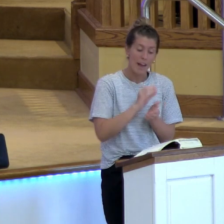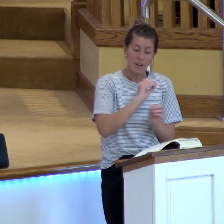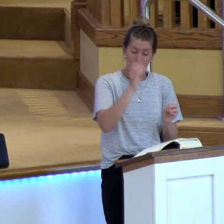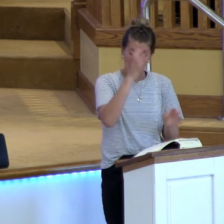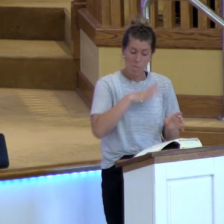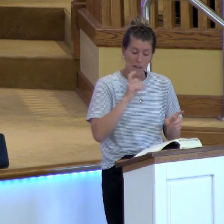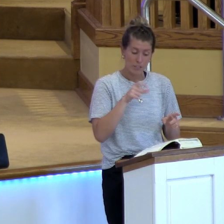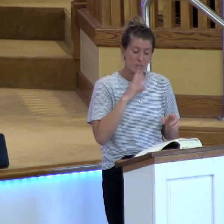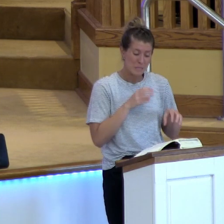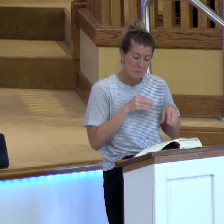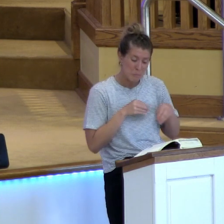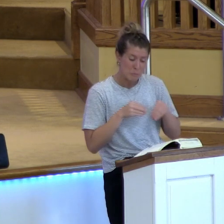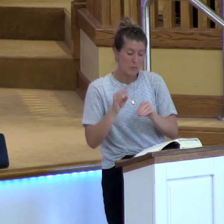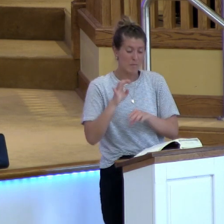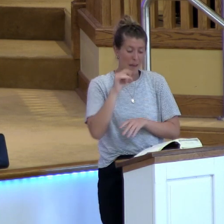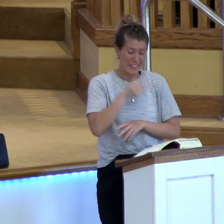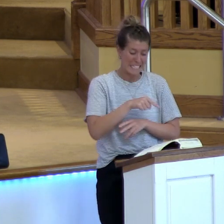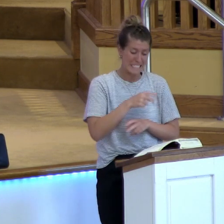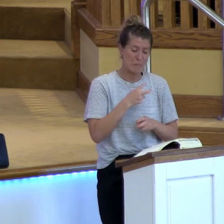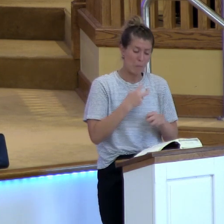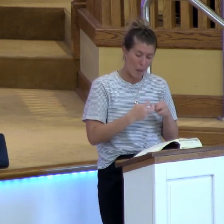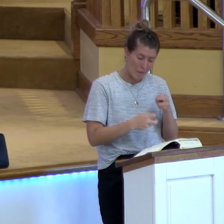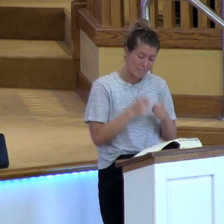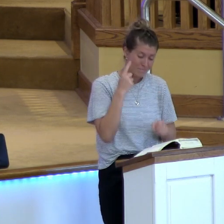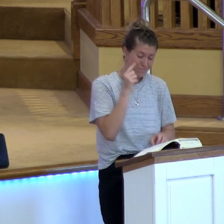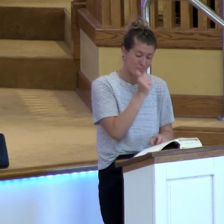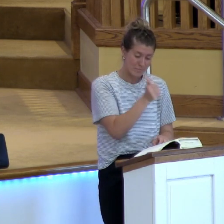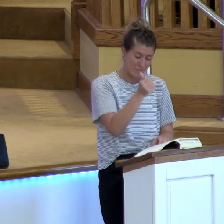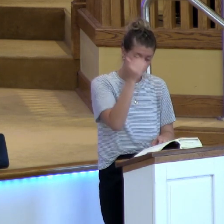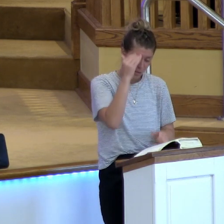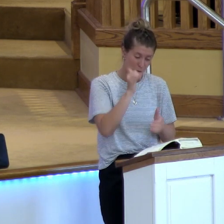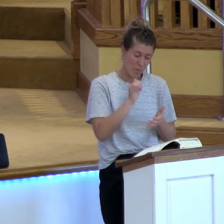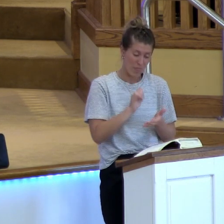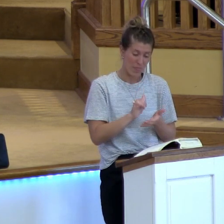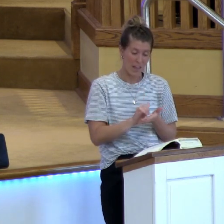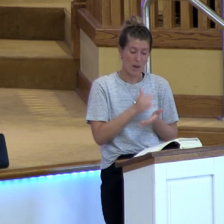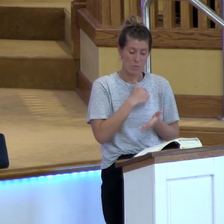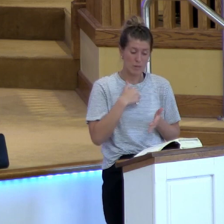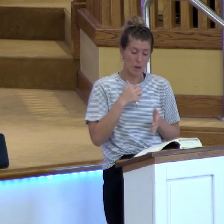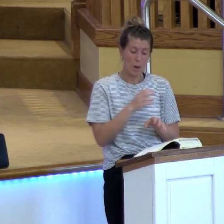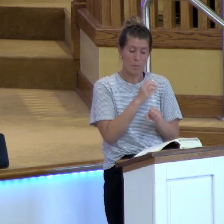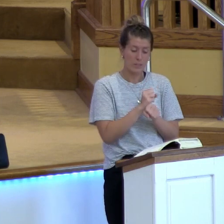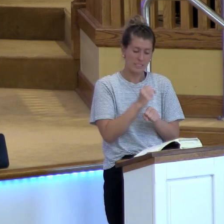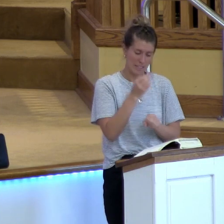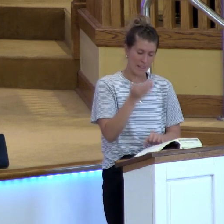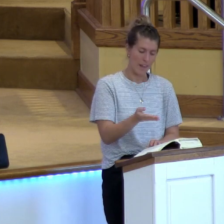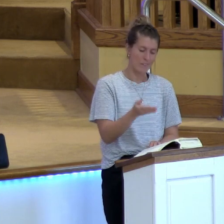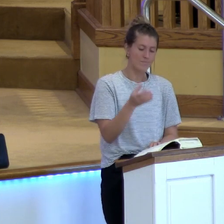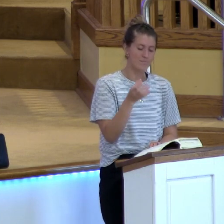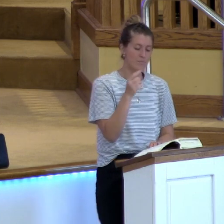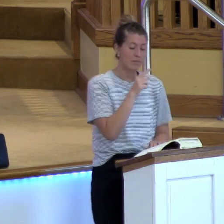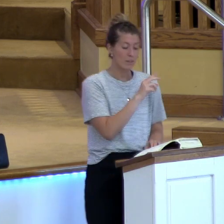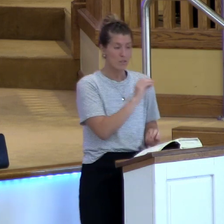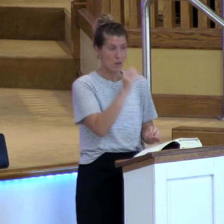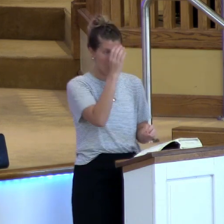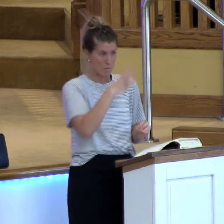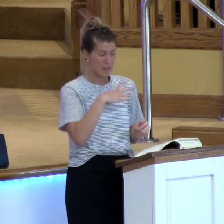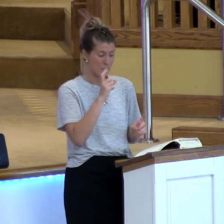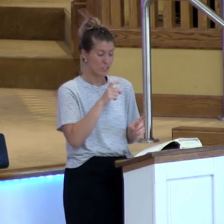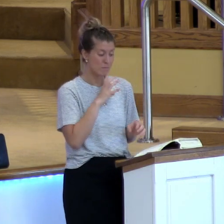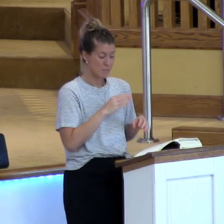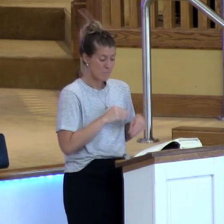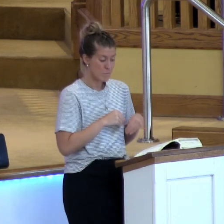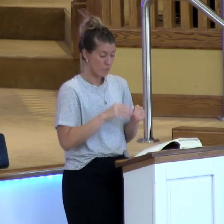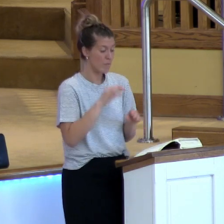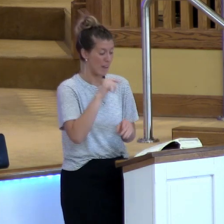these afflictions, for yourselves know that we are appointed thereunto. No man should be moved by these afflictions. And here's what Paul